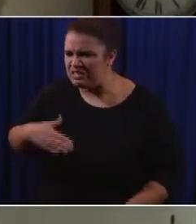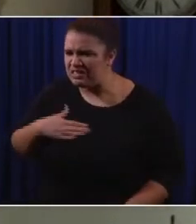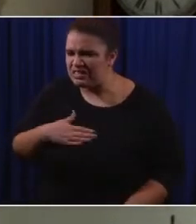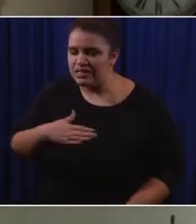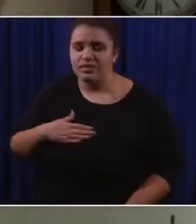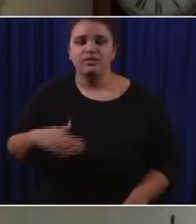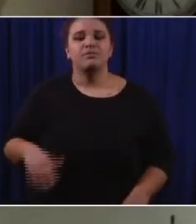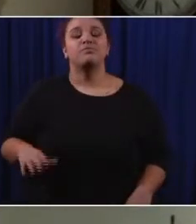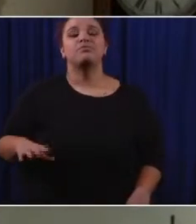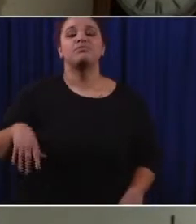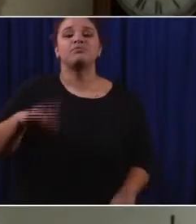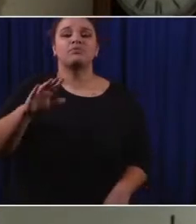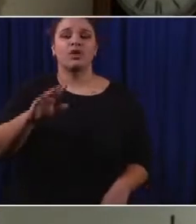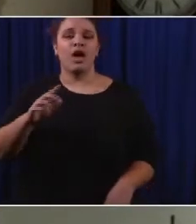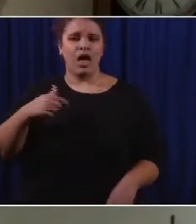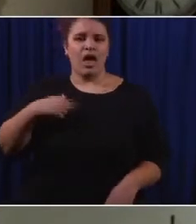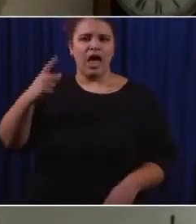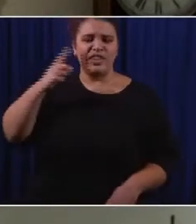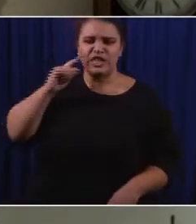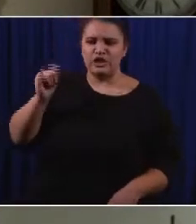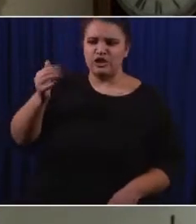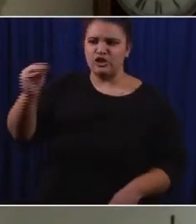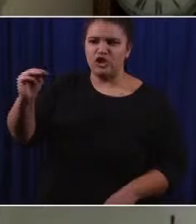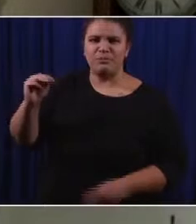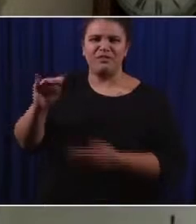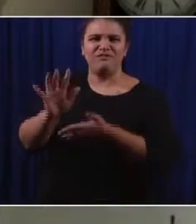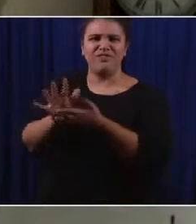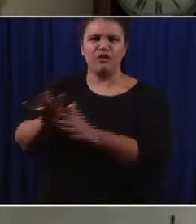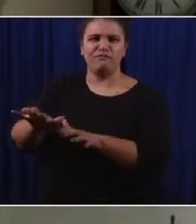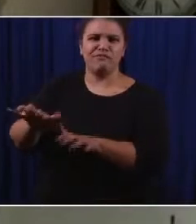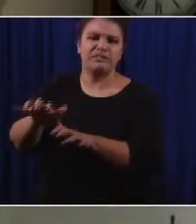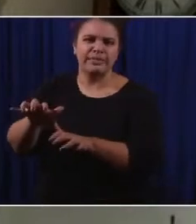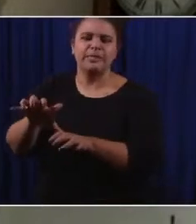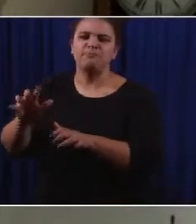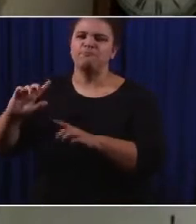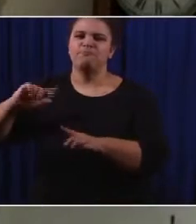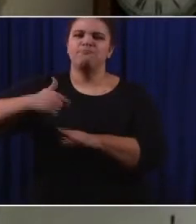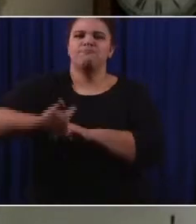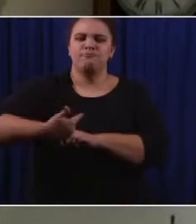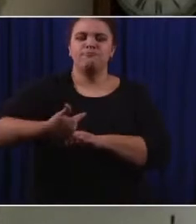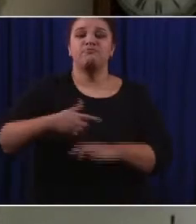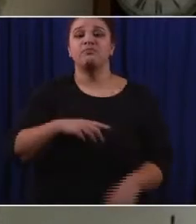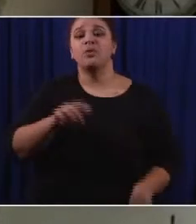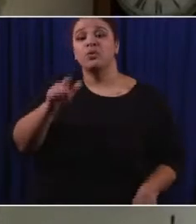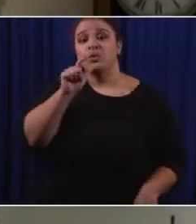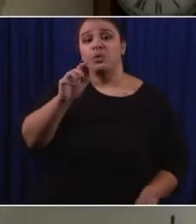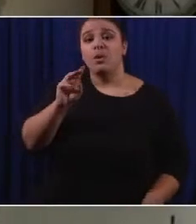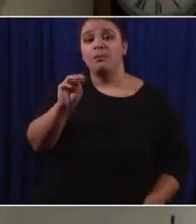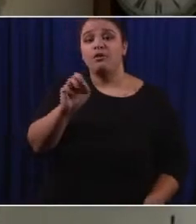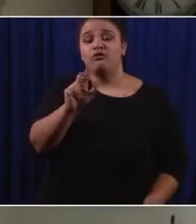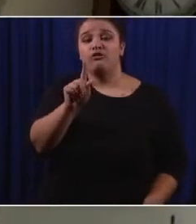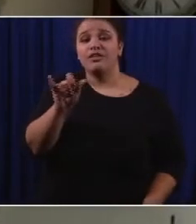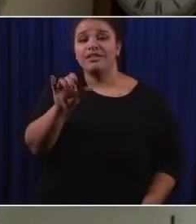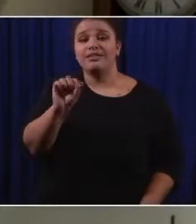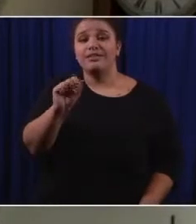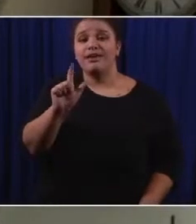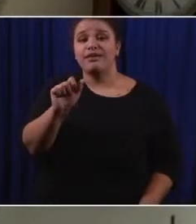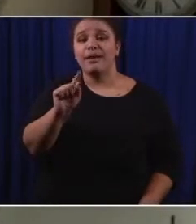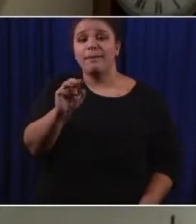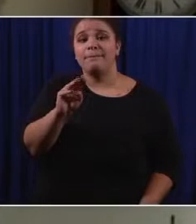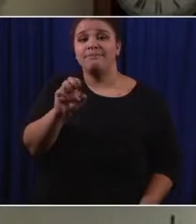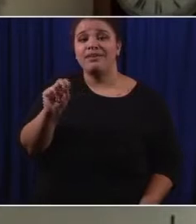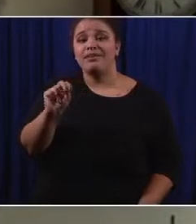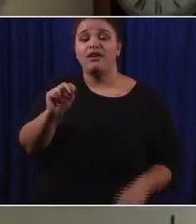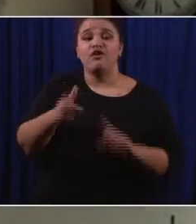I think we've lost Jim. We'll bring him back up when he reconnects. Okay. Next question is from Marty Schladen at the Ohio Capitol